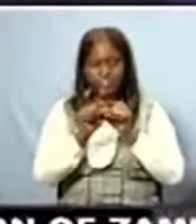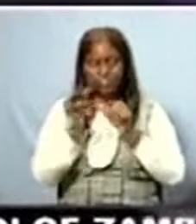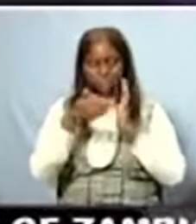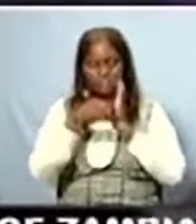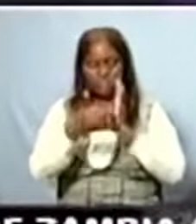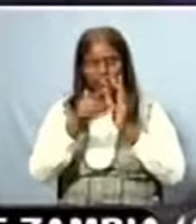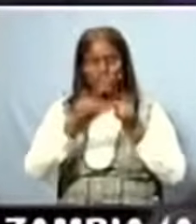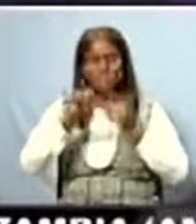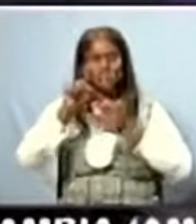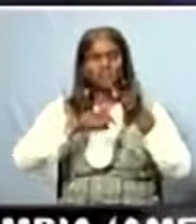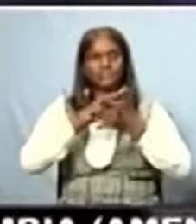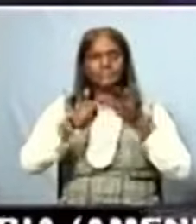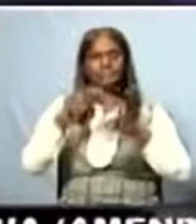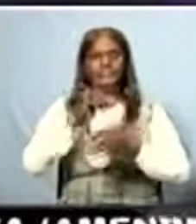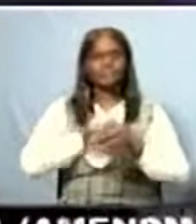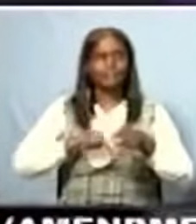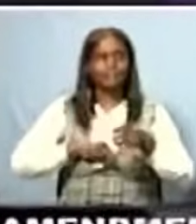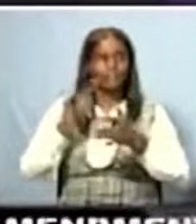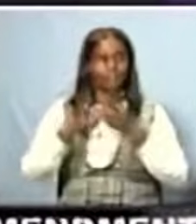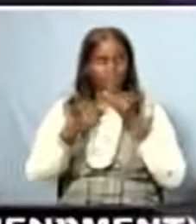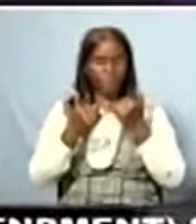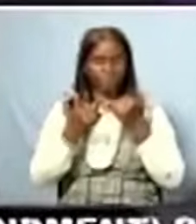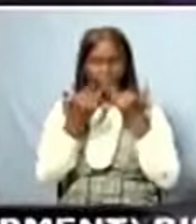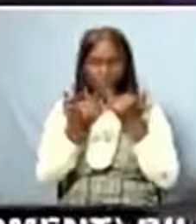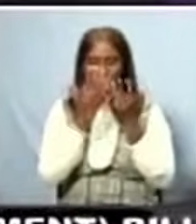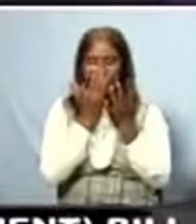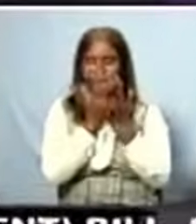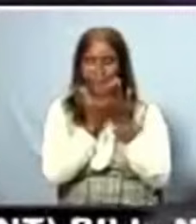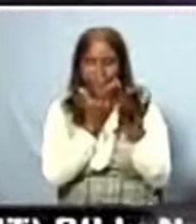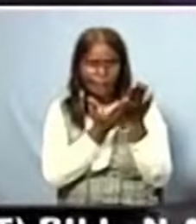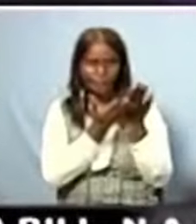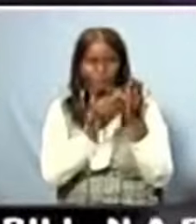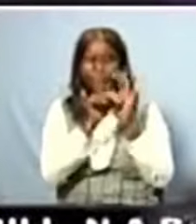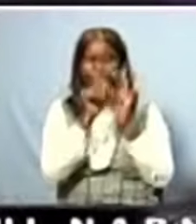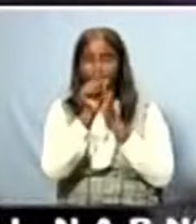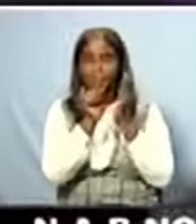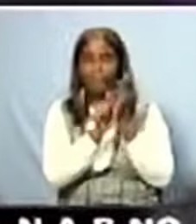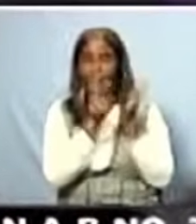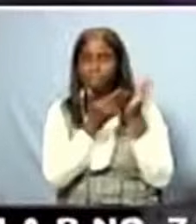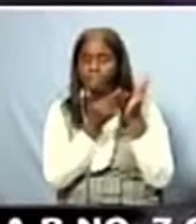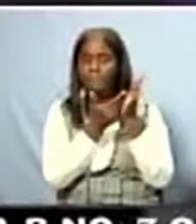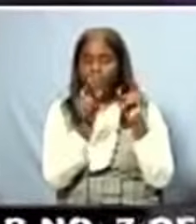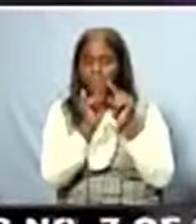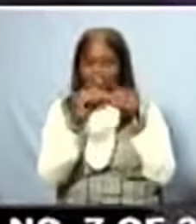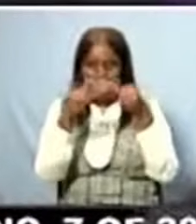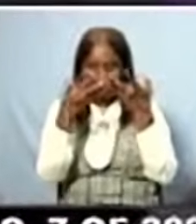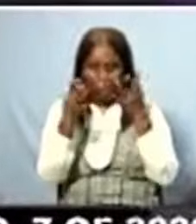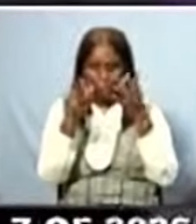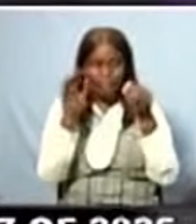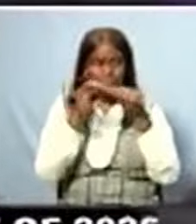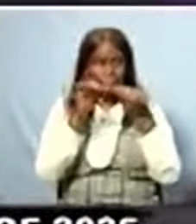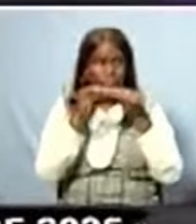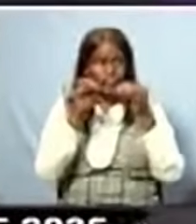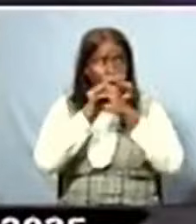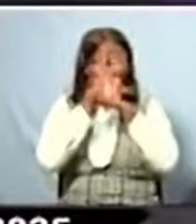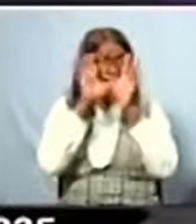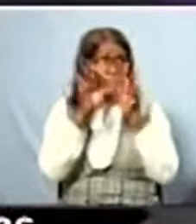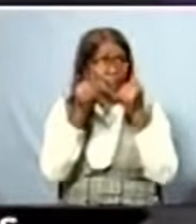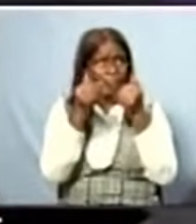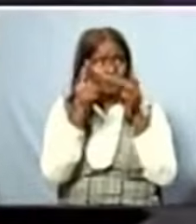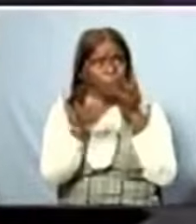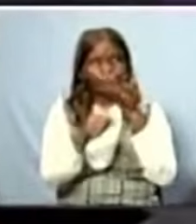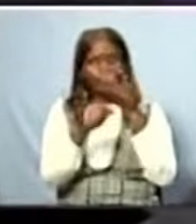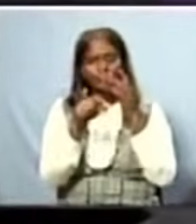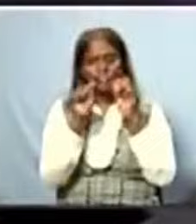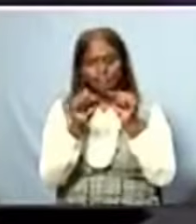the disqualification of a member. So what is being proposed in the bill is that it gives more clarity what